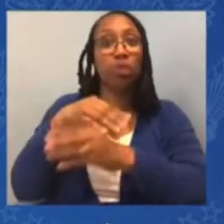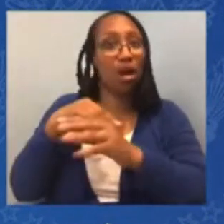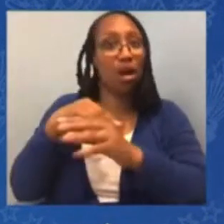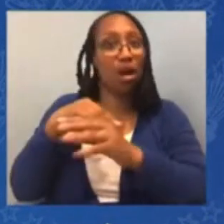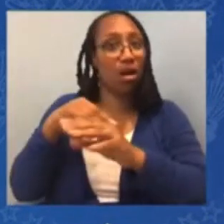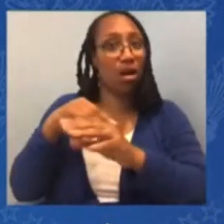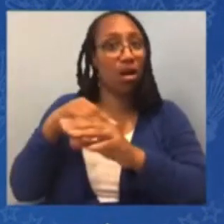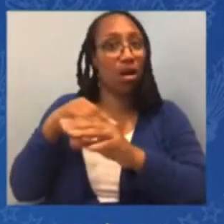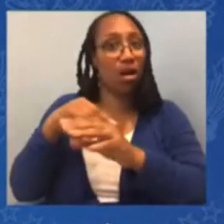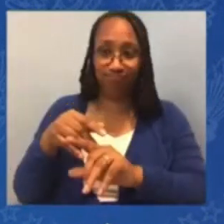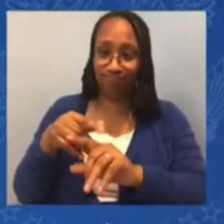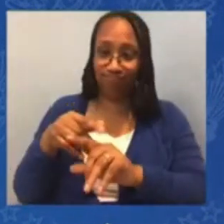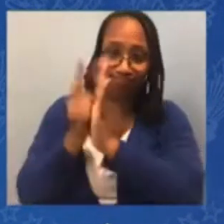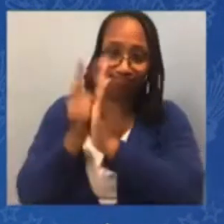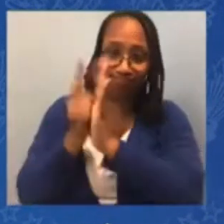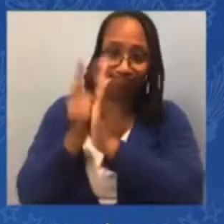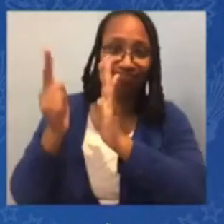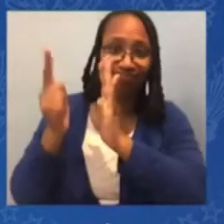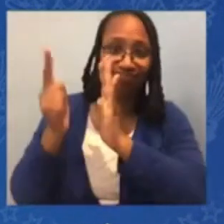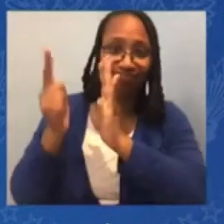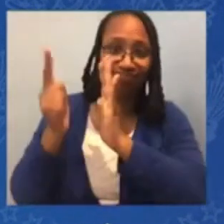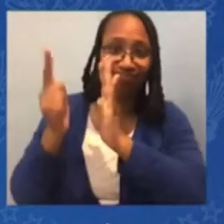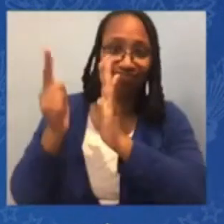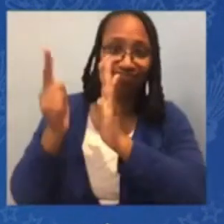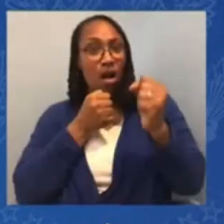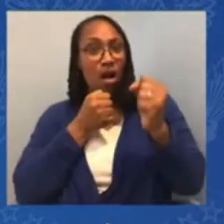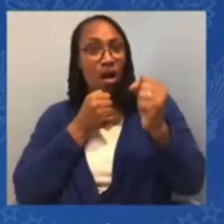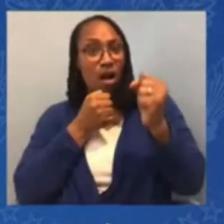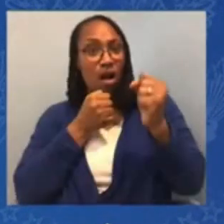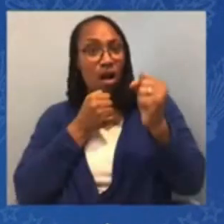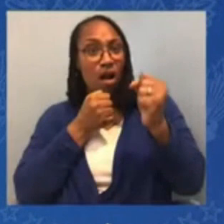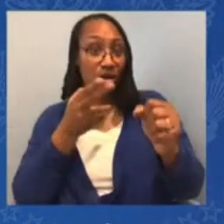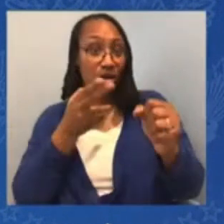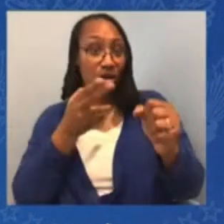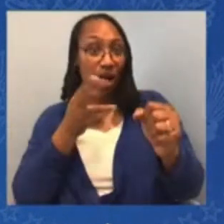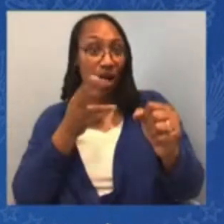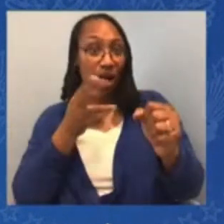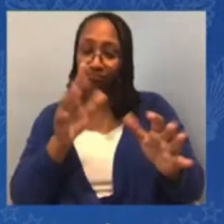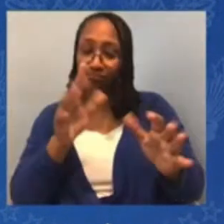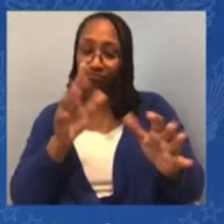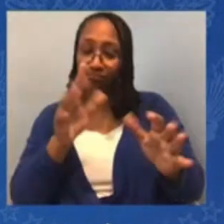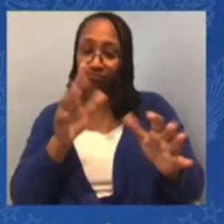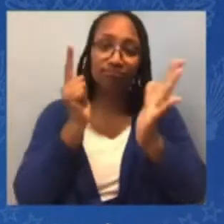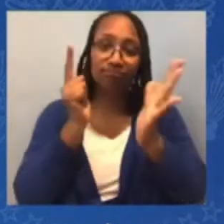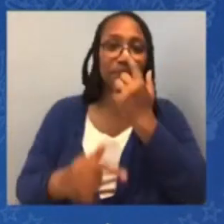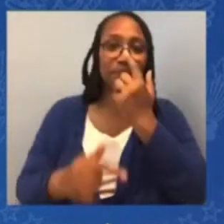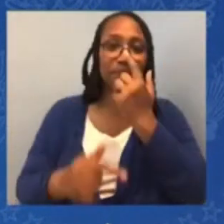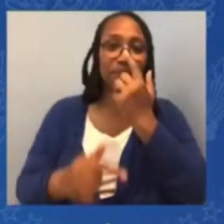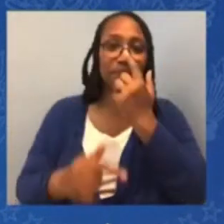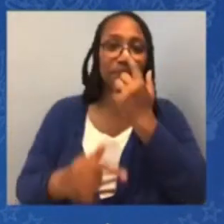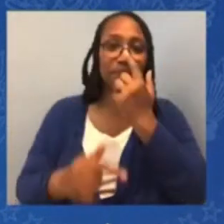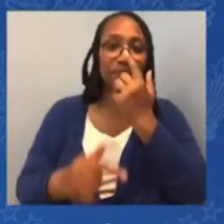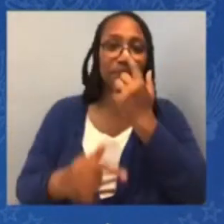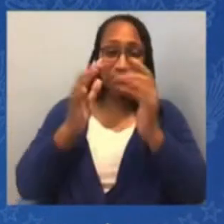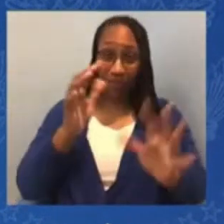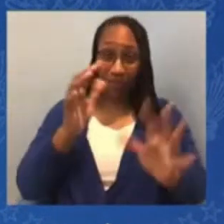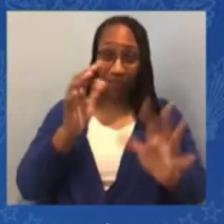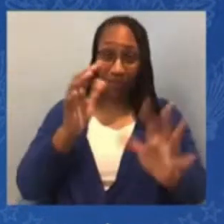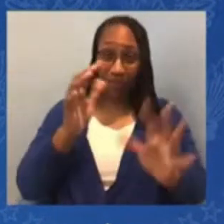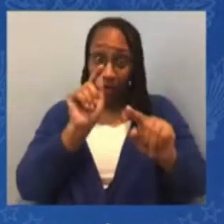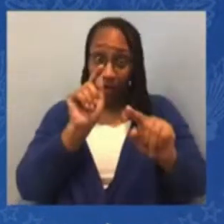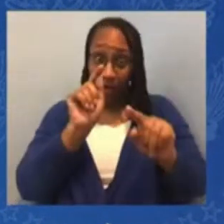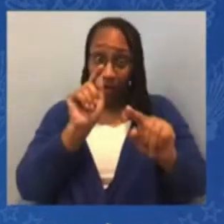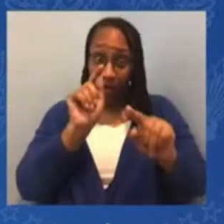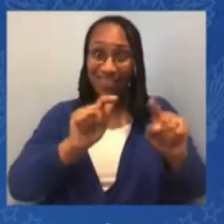bringing the total to 10 states in the District of Columbia. Michigan, Minnesota, the Colorado, Vermont passed those establishing or strengthening the